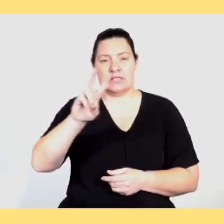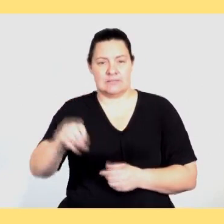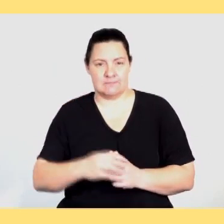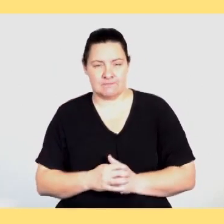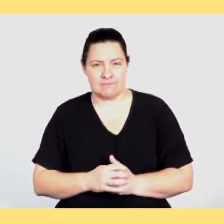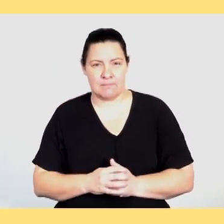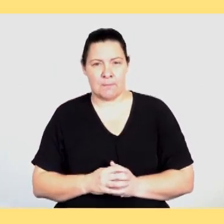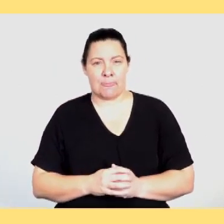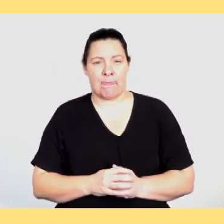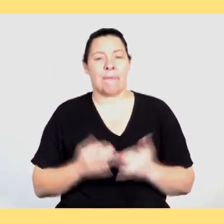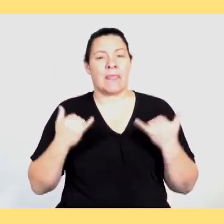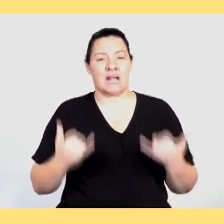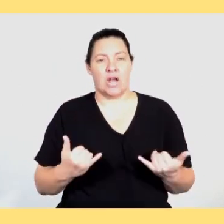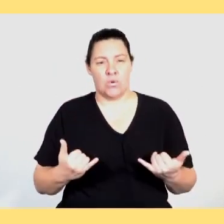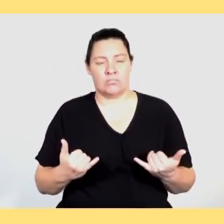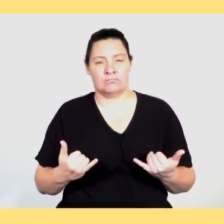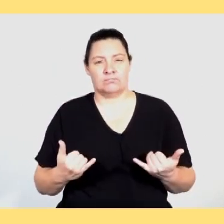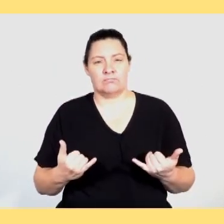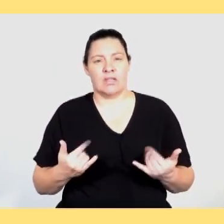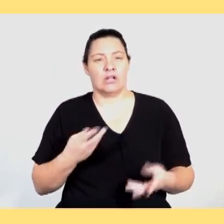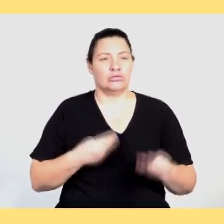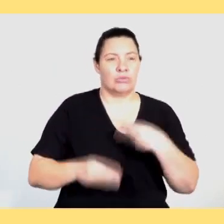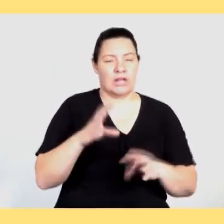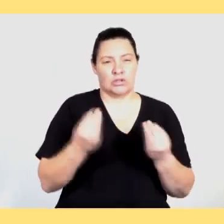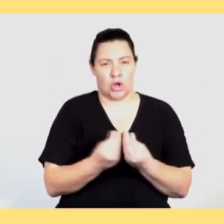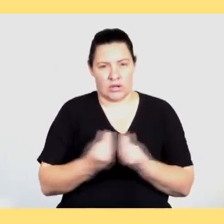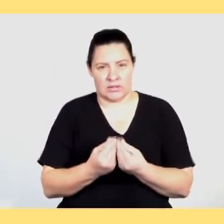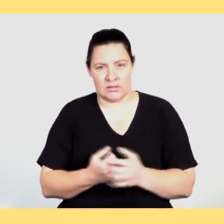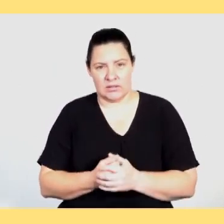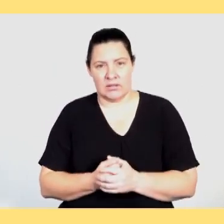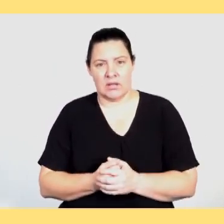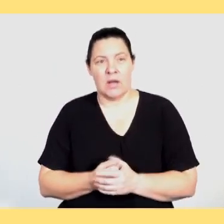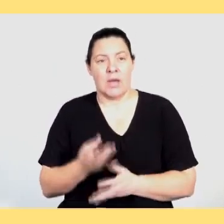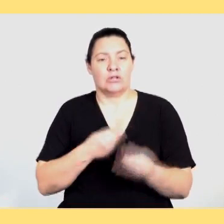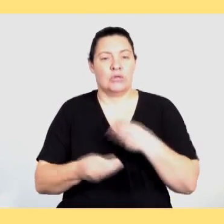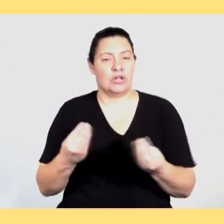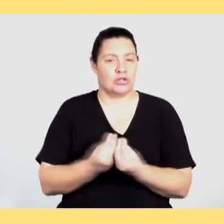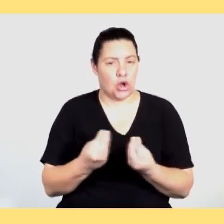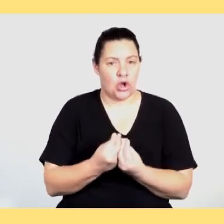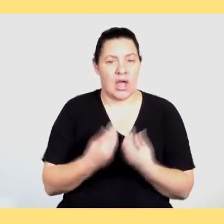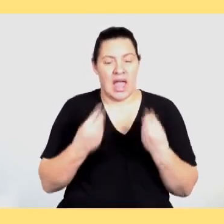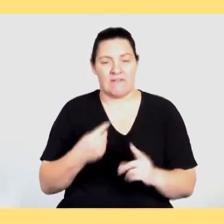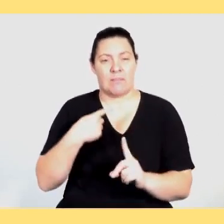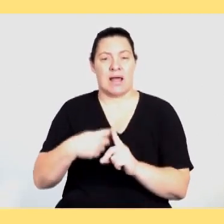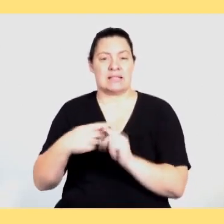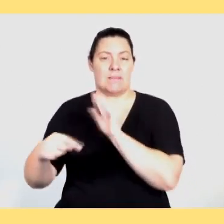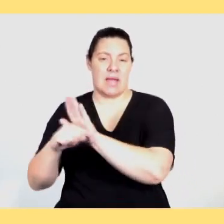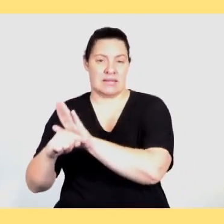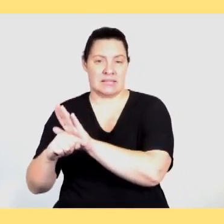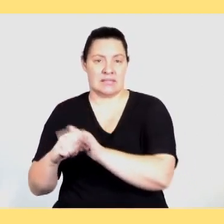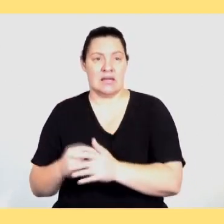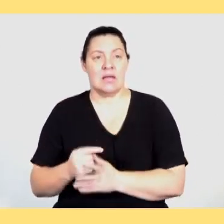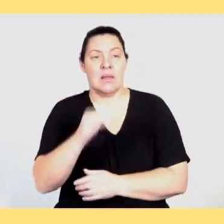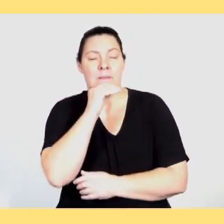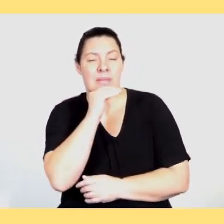123,920. Let me quickly come now to my trading stock. Remember, in my trading stock, here's a plus and here's a